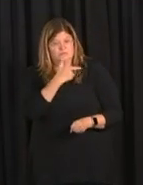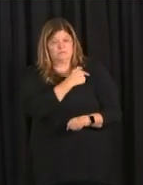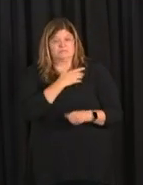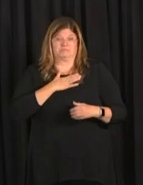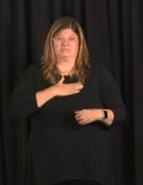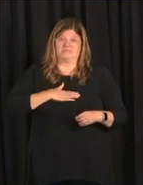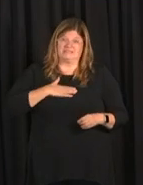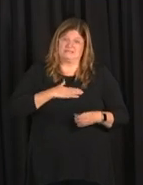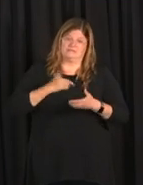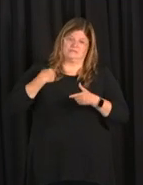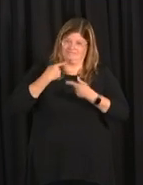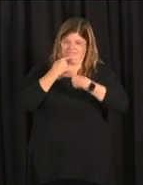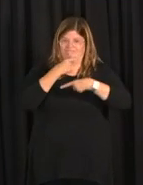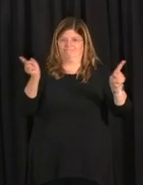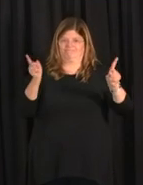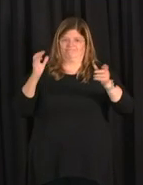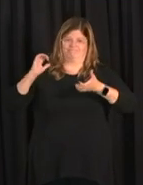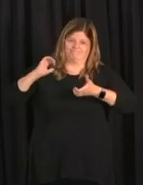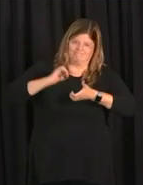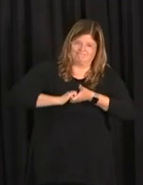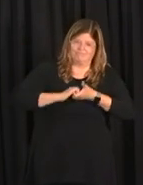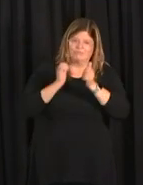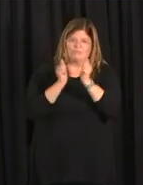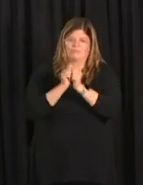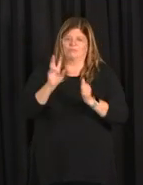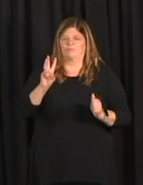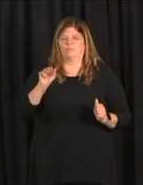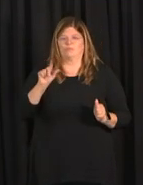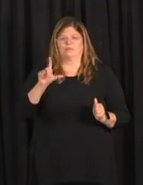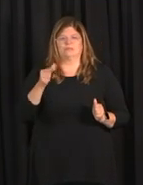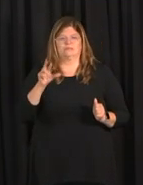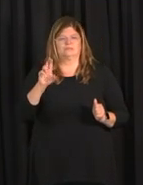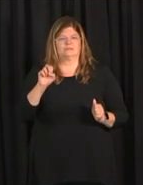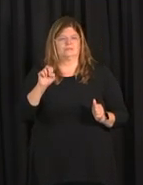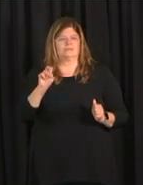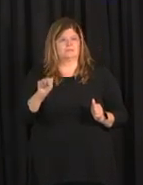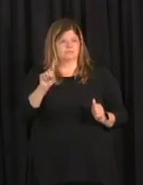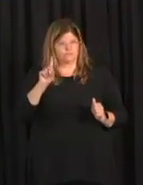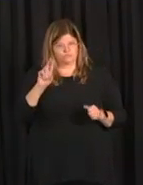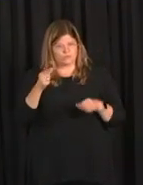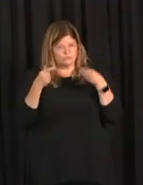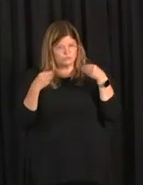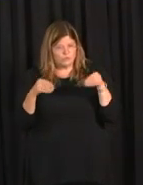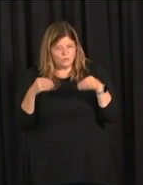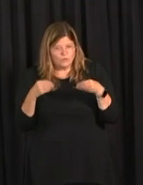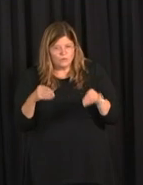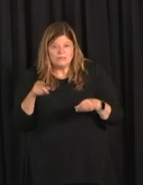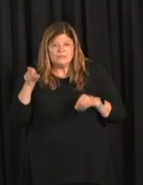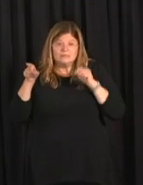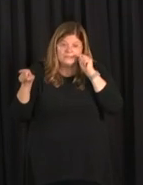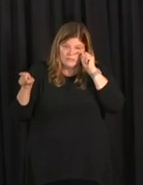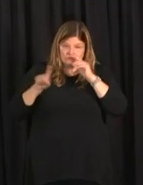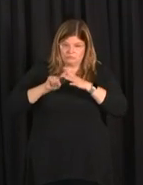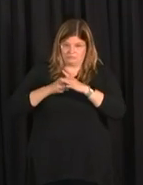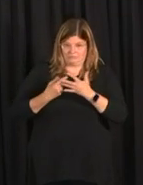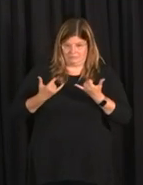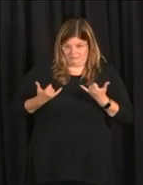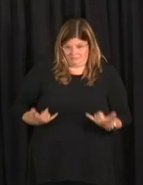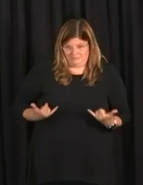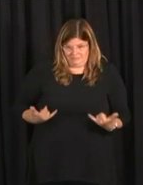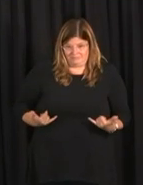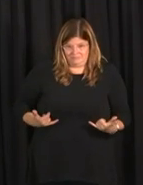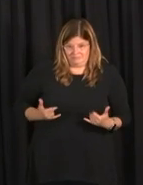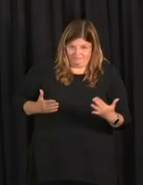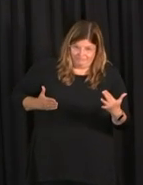with Walgreens that will make it even more convenient to get your flu shot starting today through Friday, October